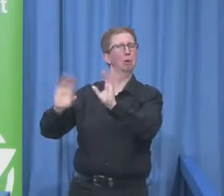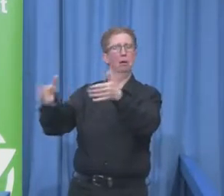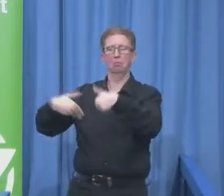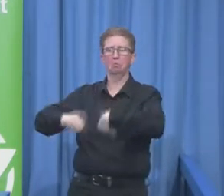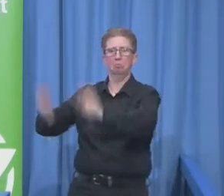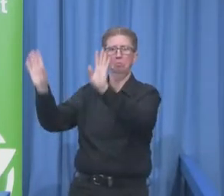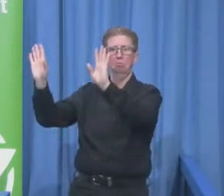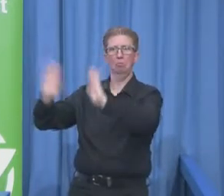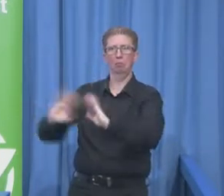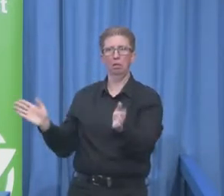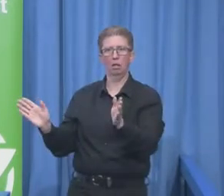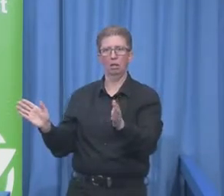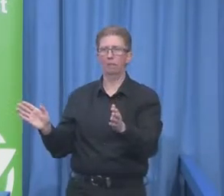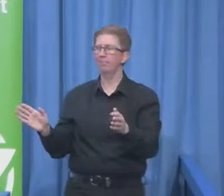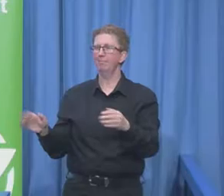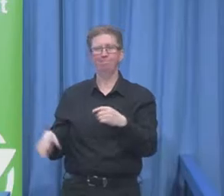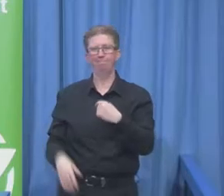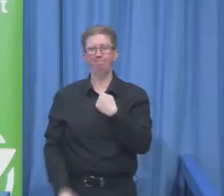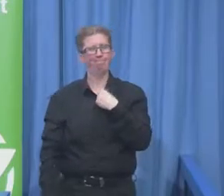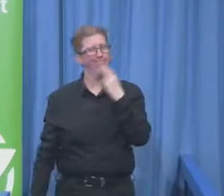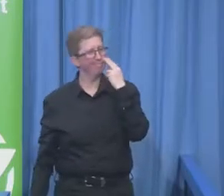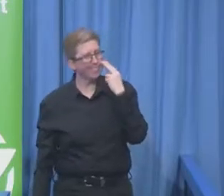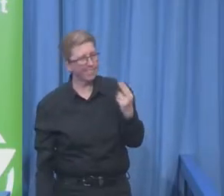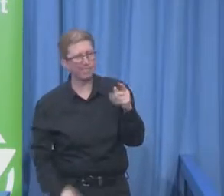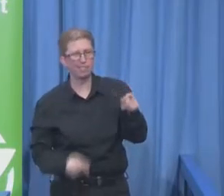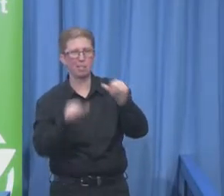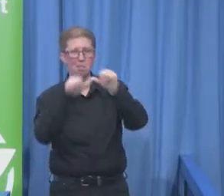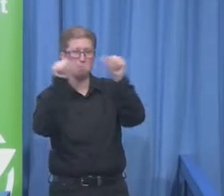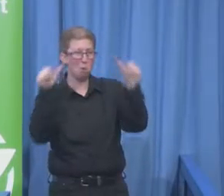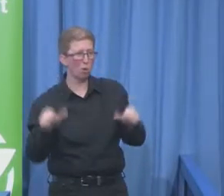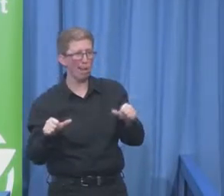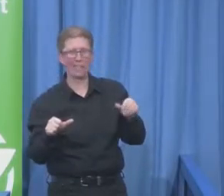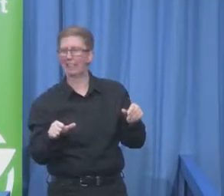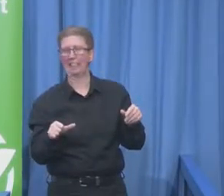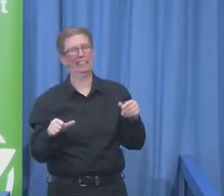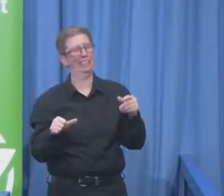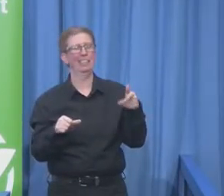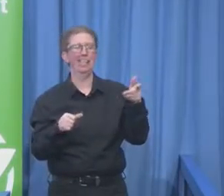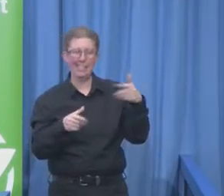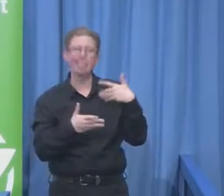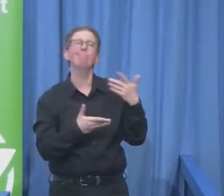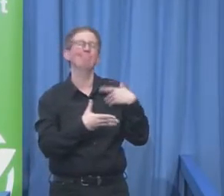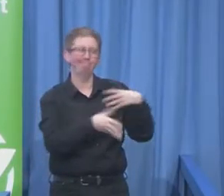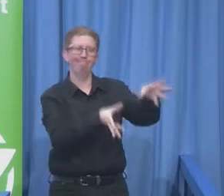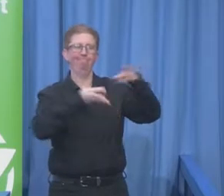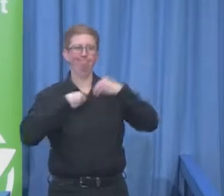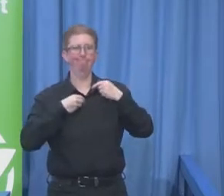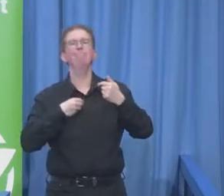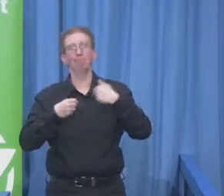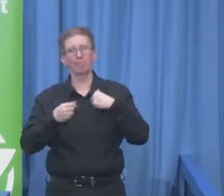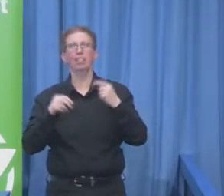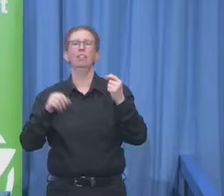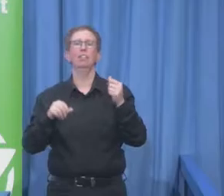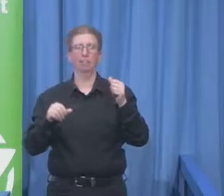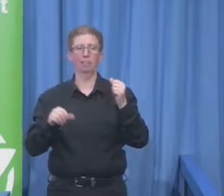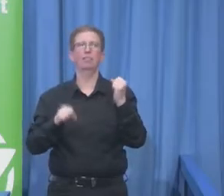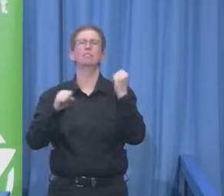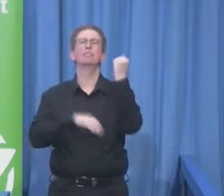Let me explain the background by showing you some dramatic statistics of research that